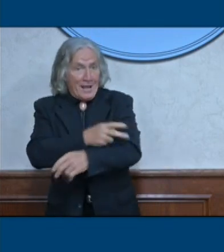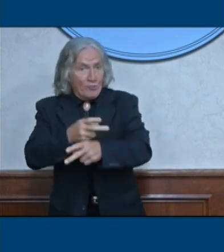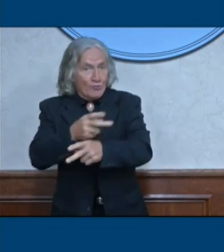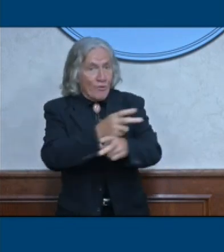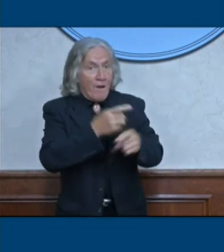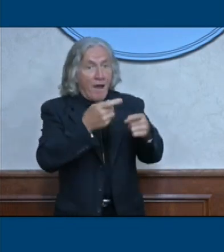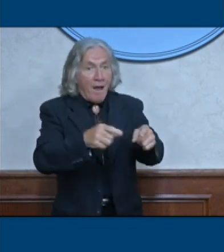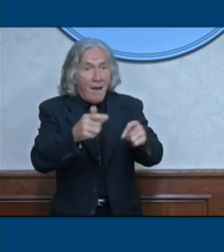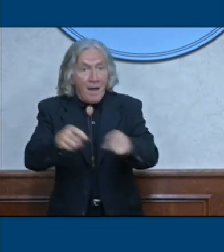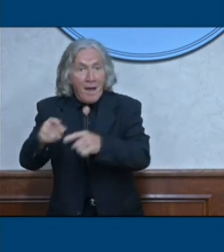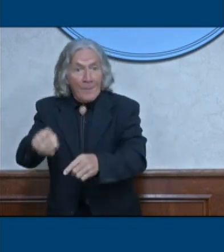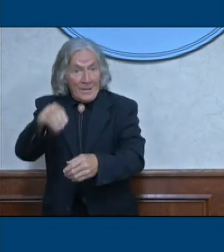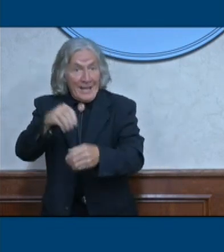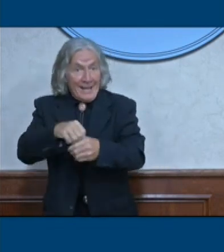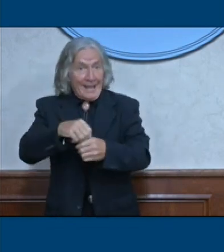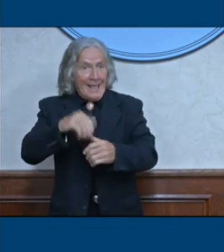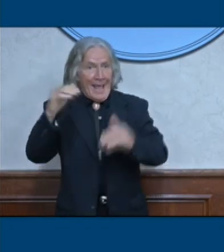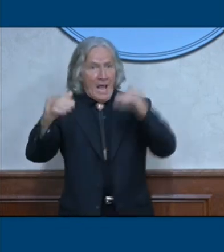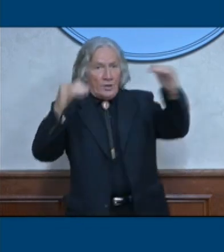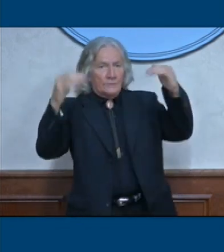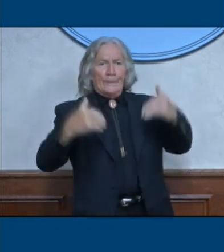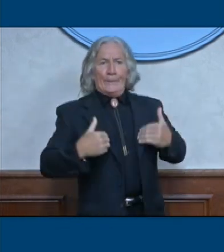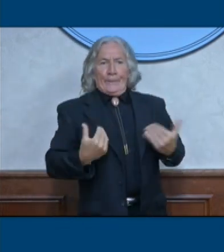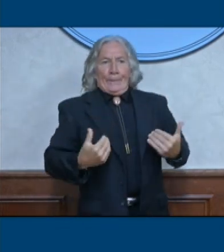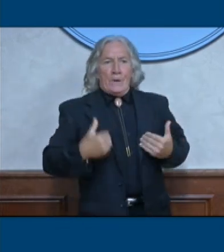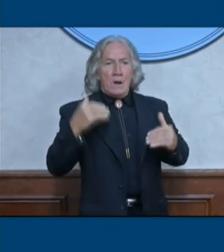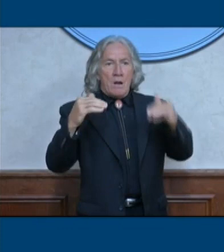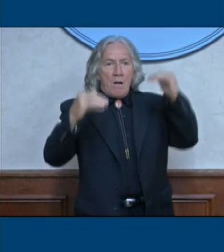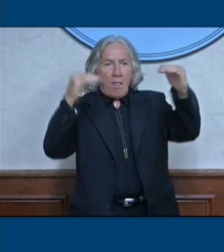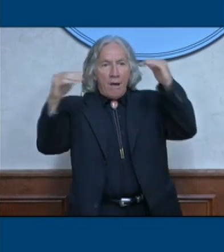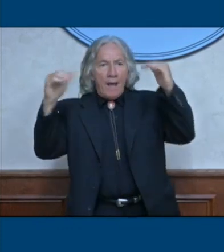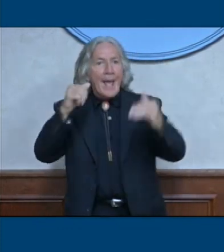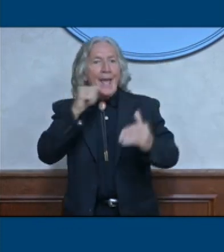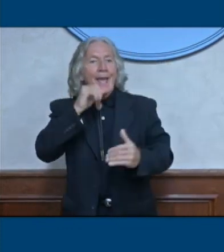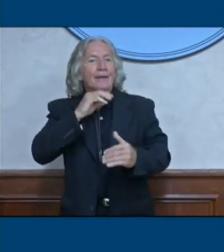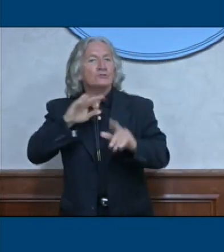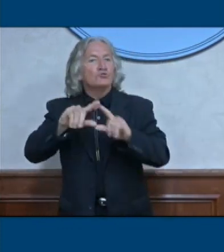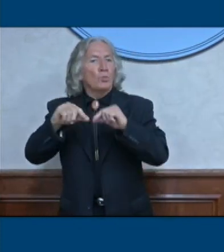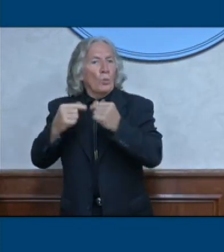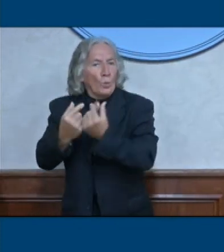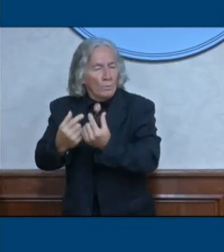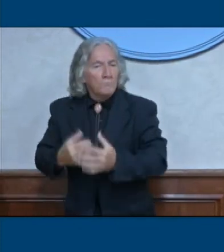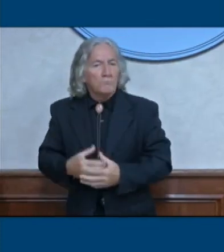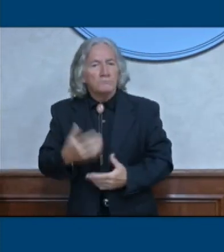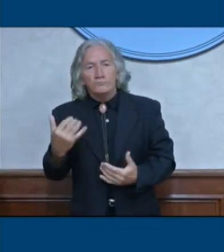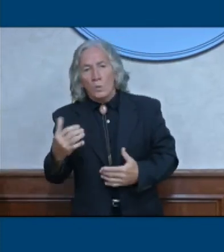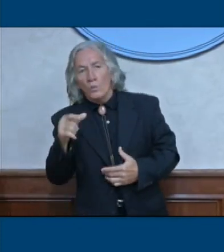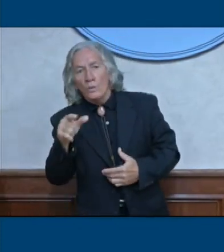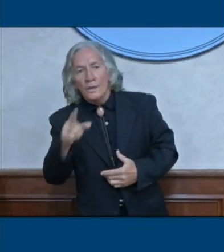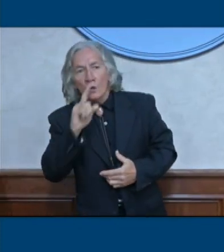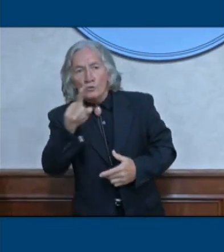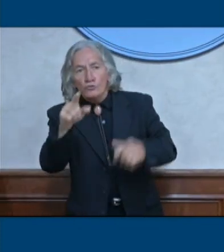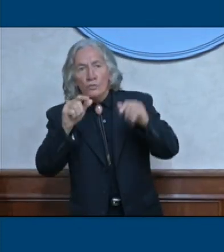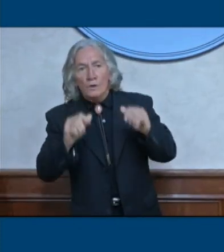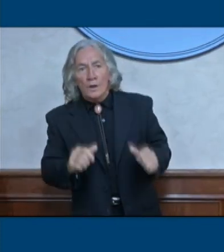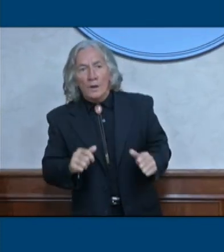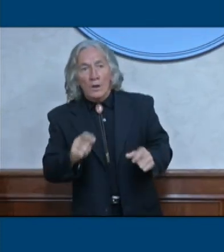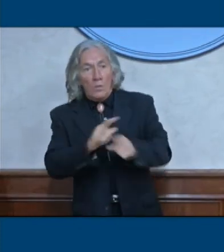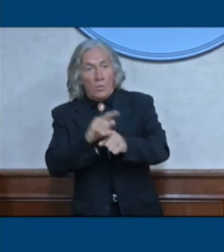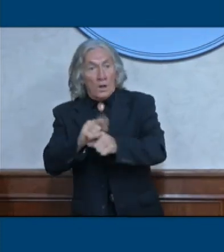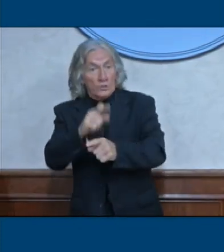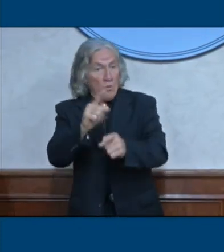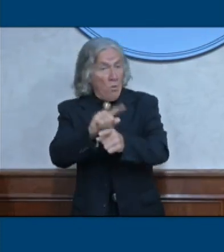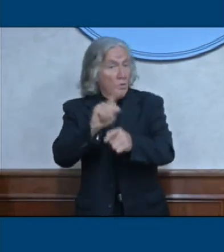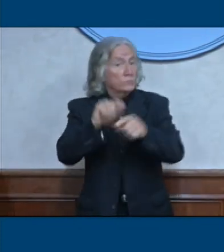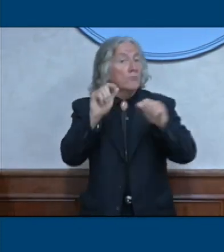care takes place in adults, a young adult age group, group. And if you can, as